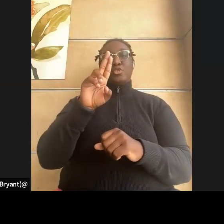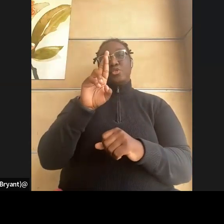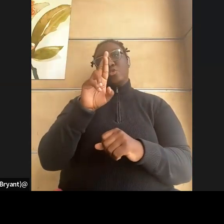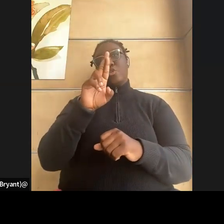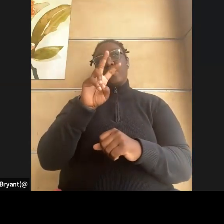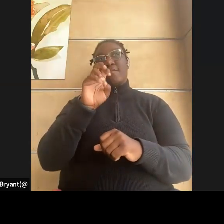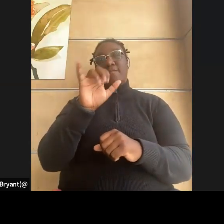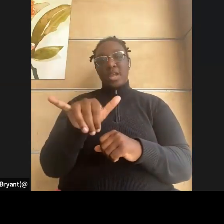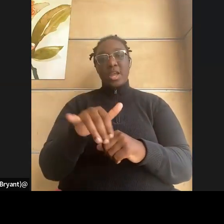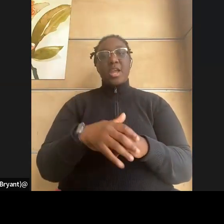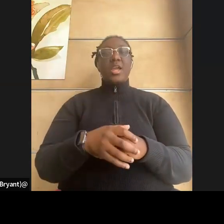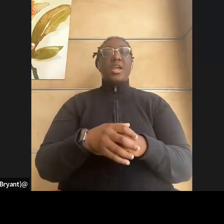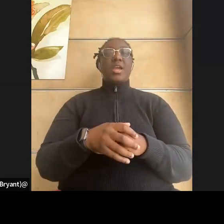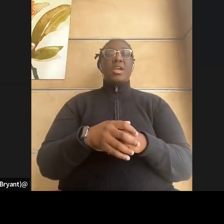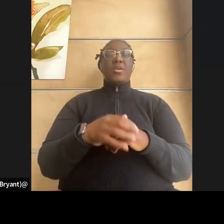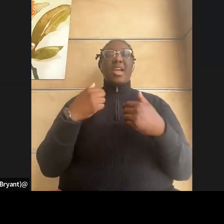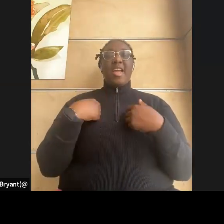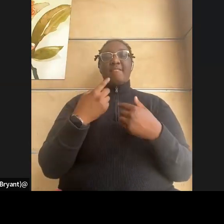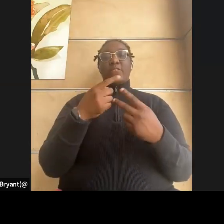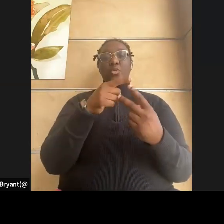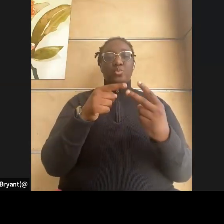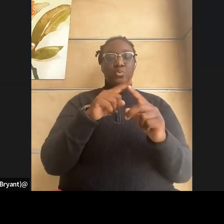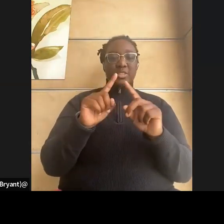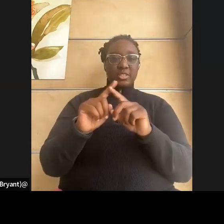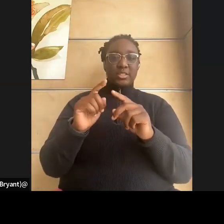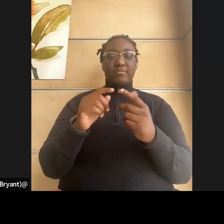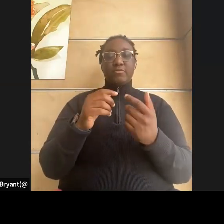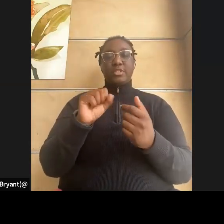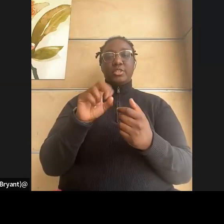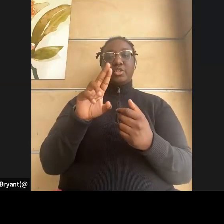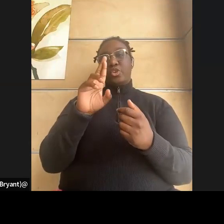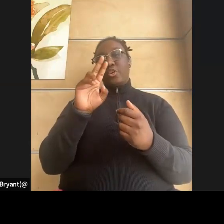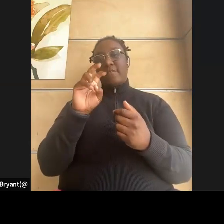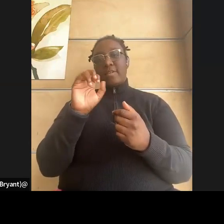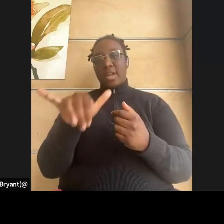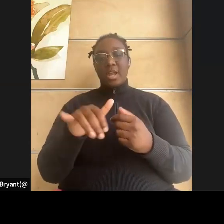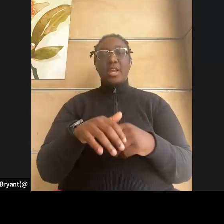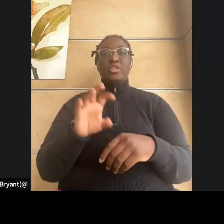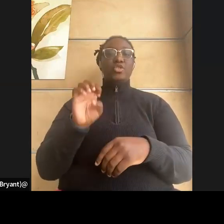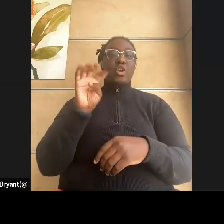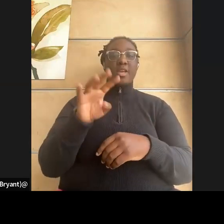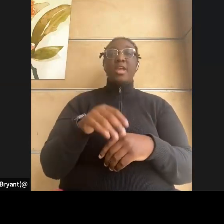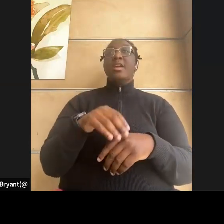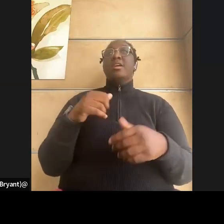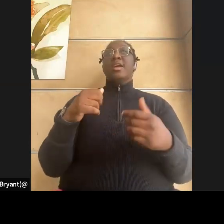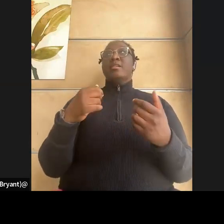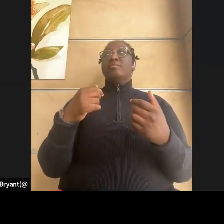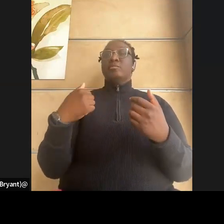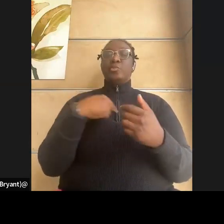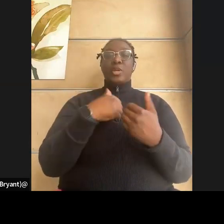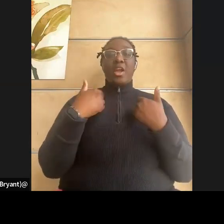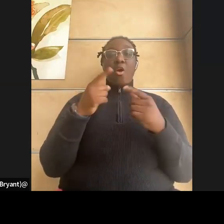and Systems Survey, which is for our managed care plans. Also, we have a substance use disorder and mental